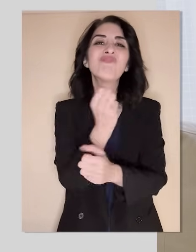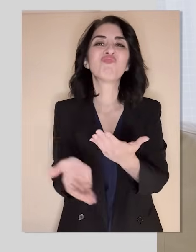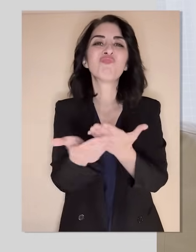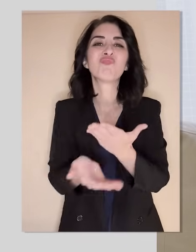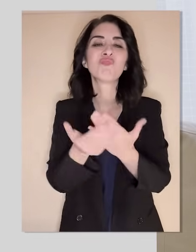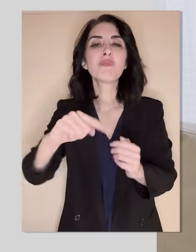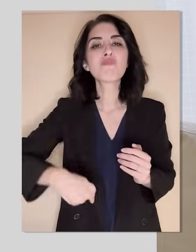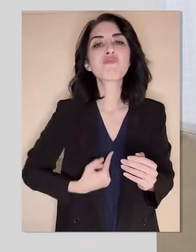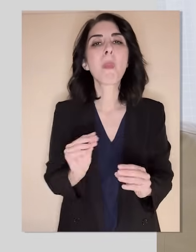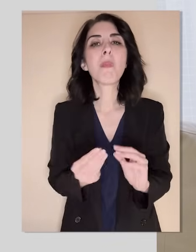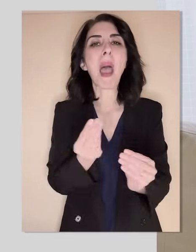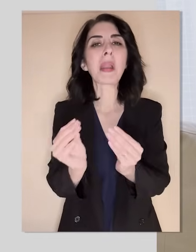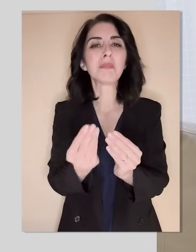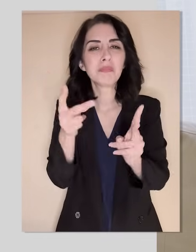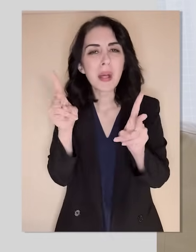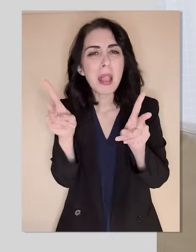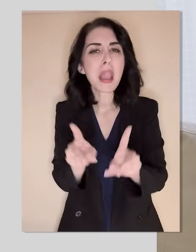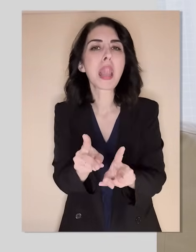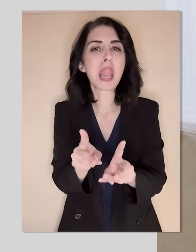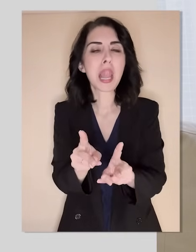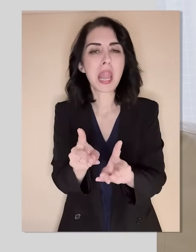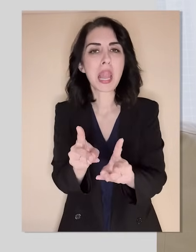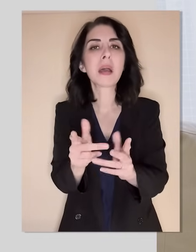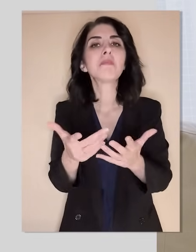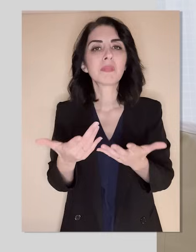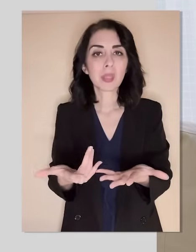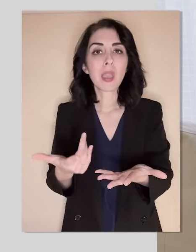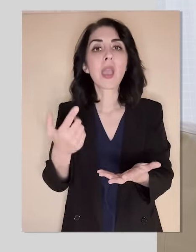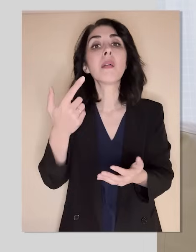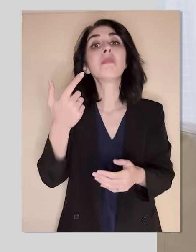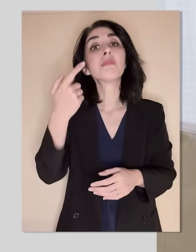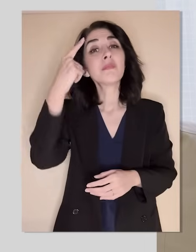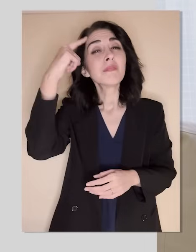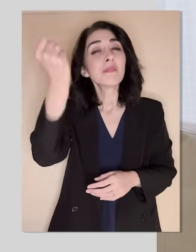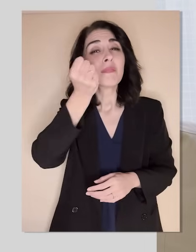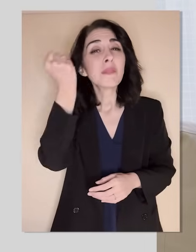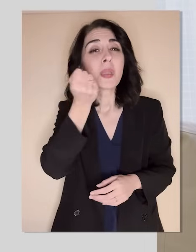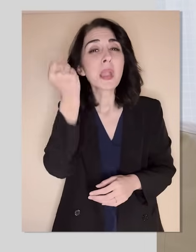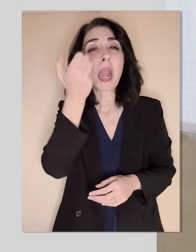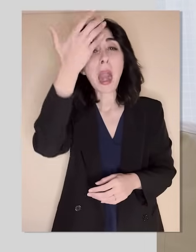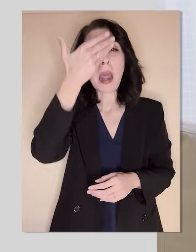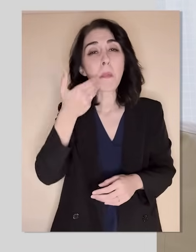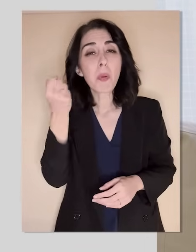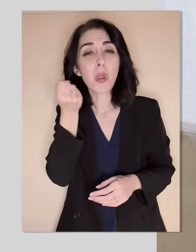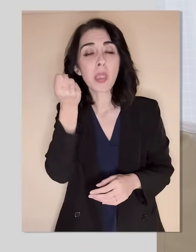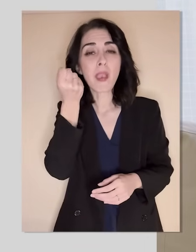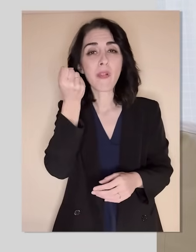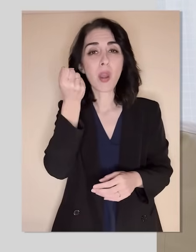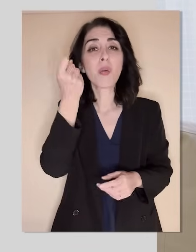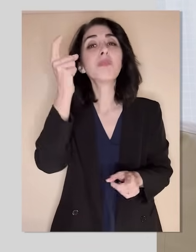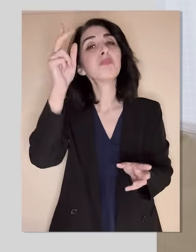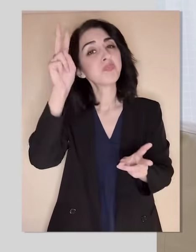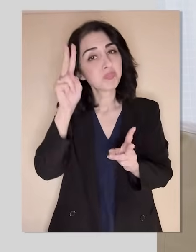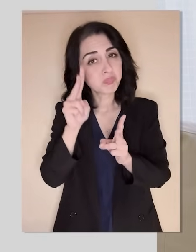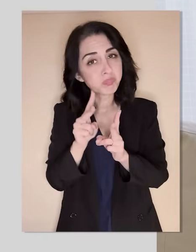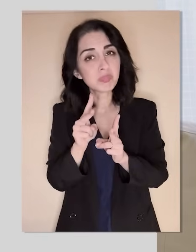the number of migraine days by about 50% on average, sometimes more,